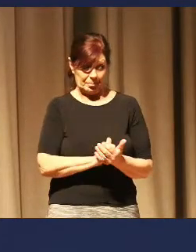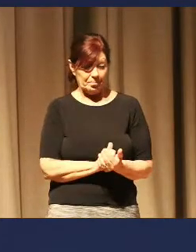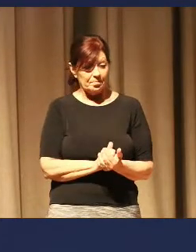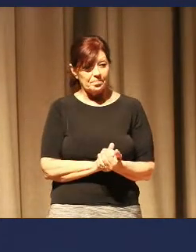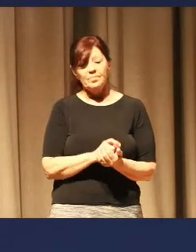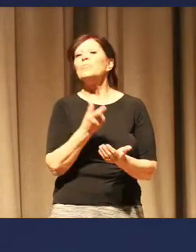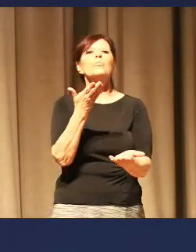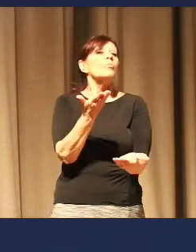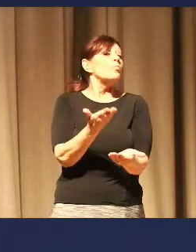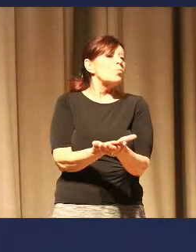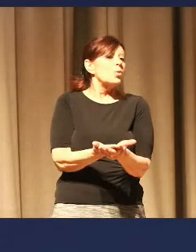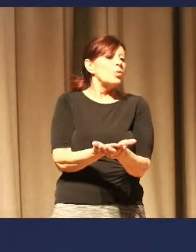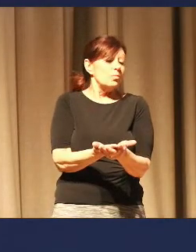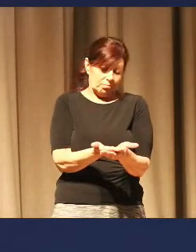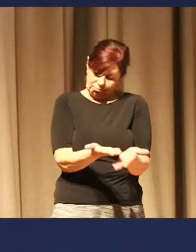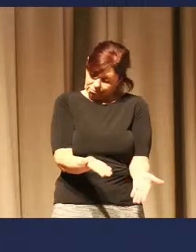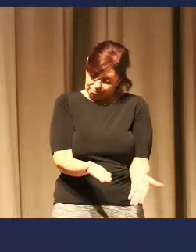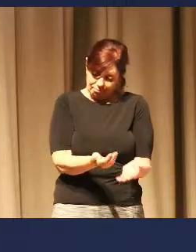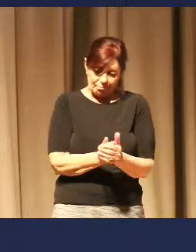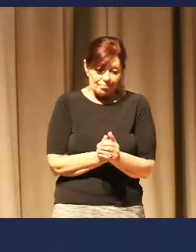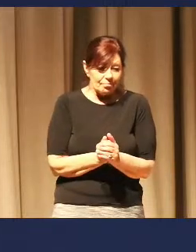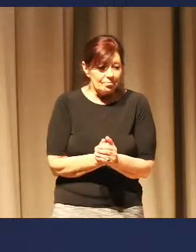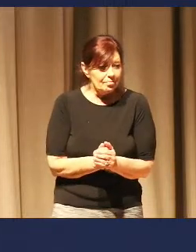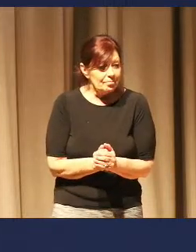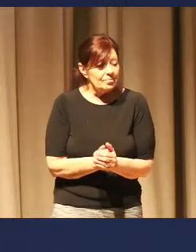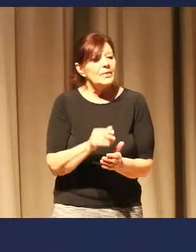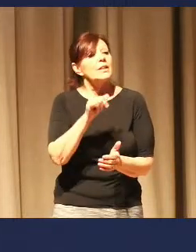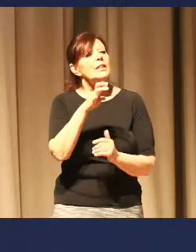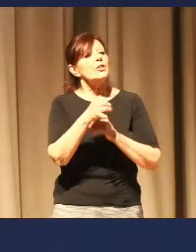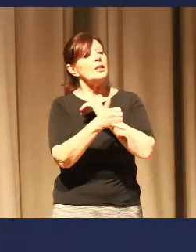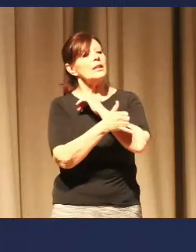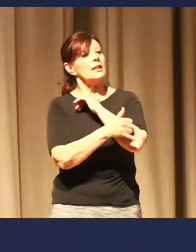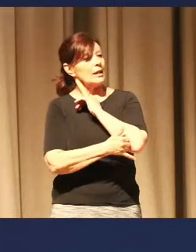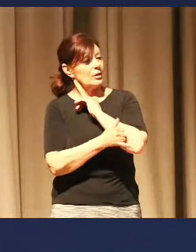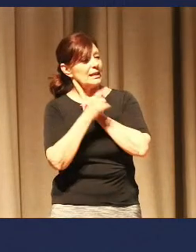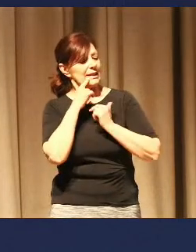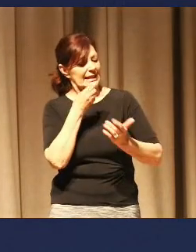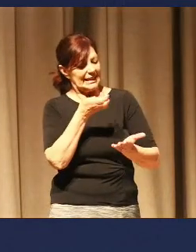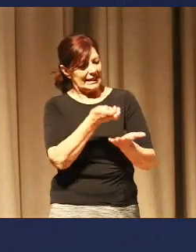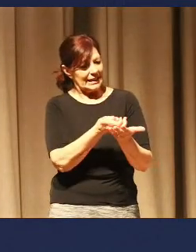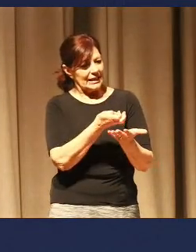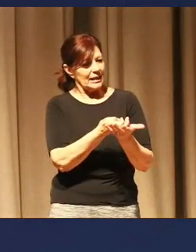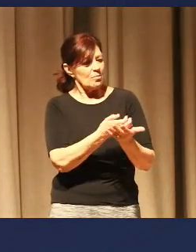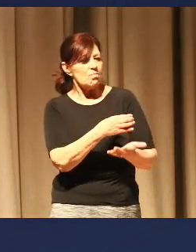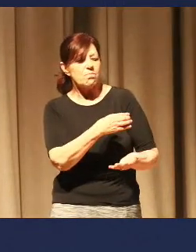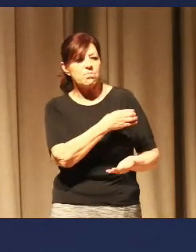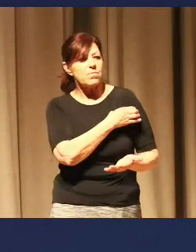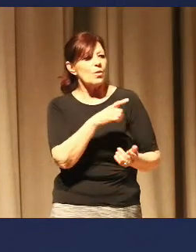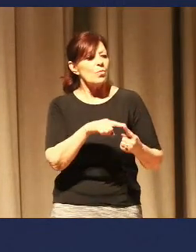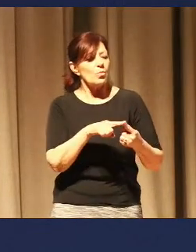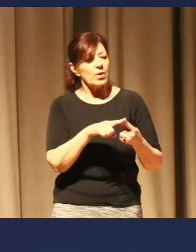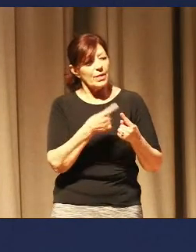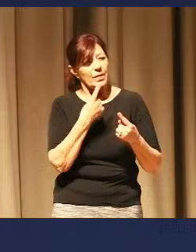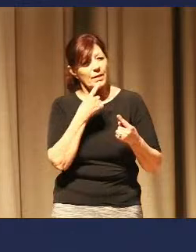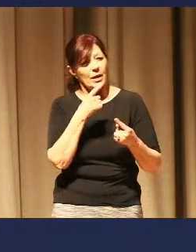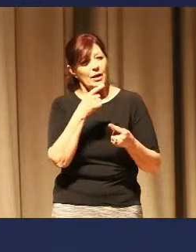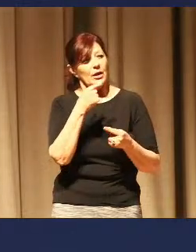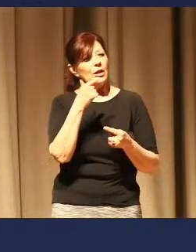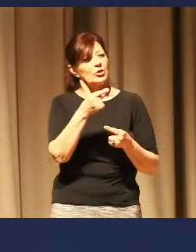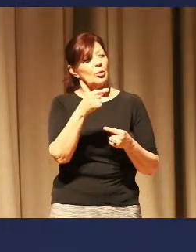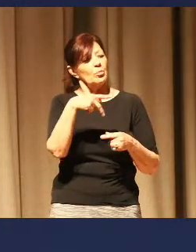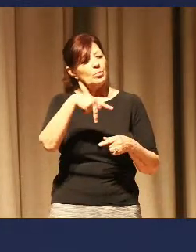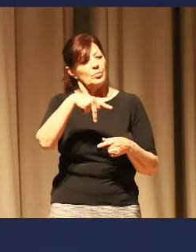The proof is in the pudding. Erie County is an economic powerhouse with a gross domestic product